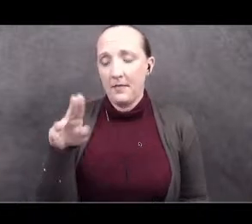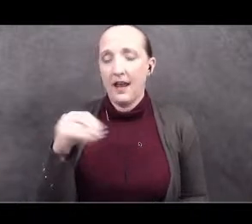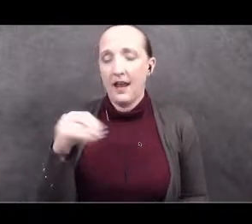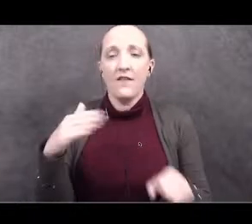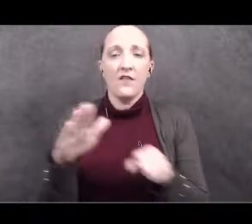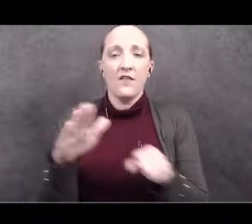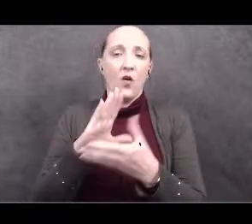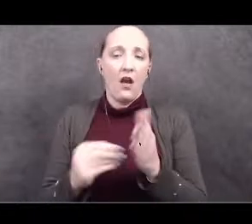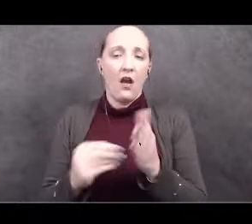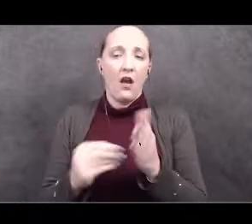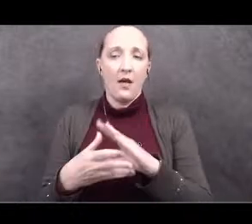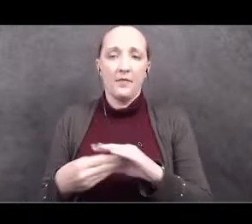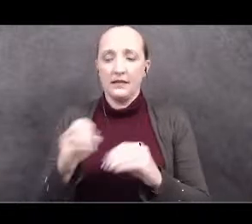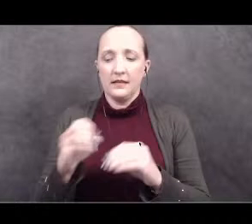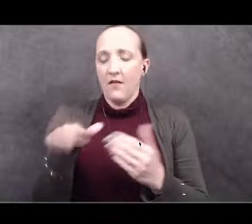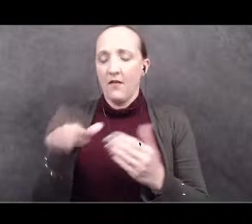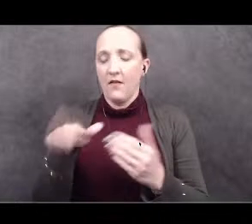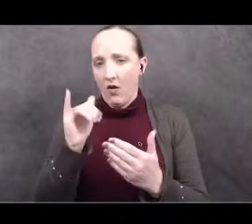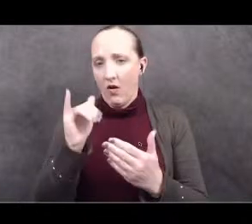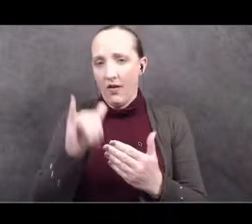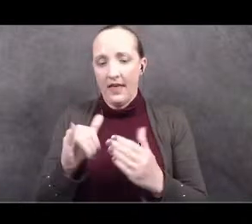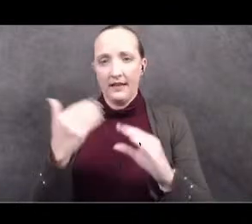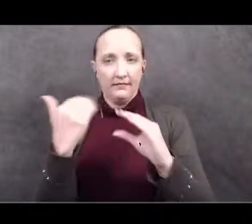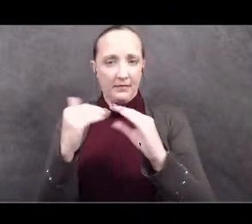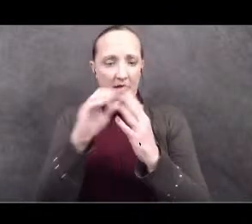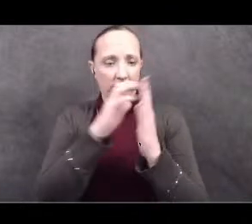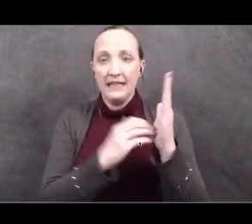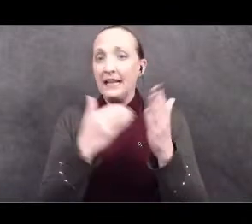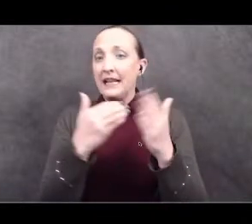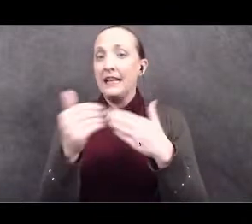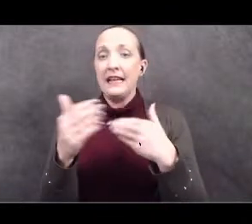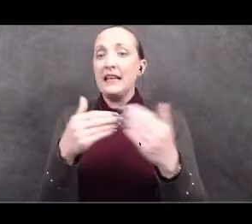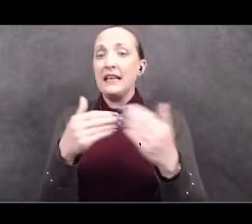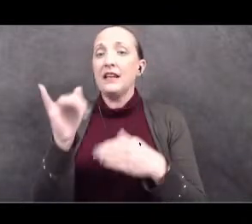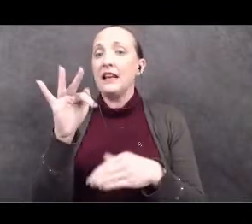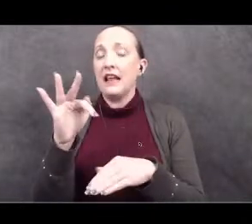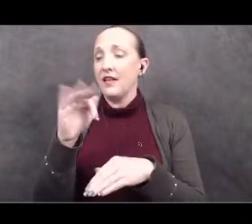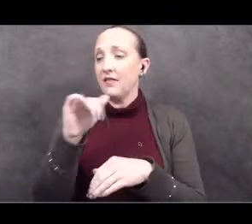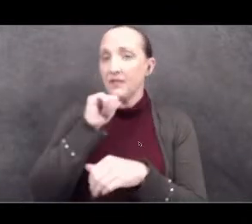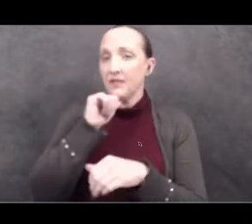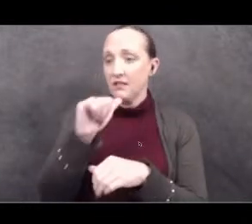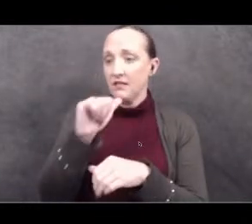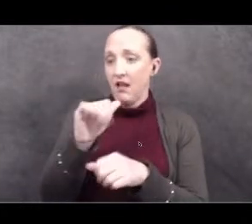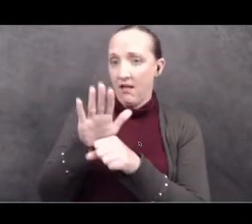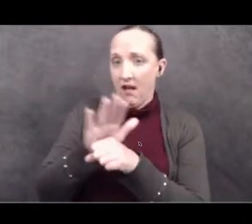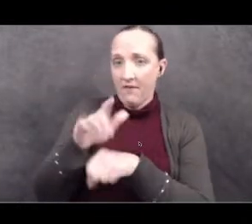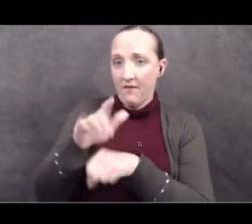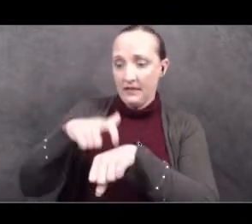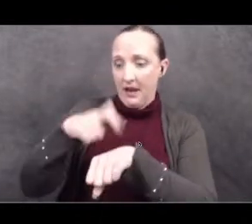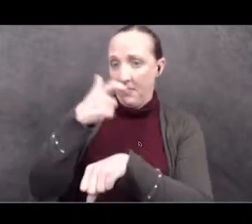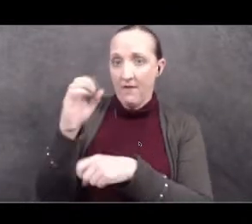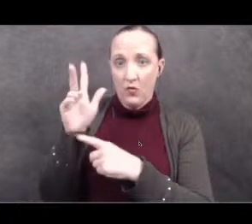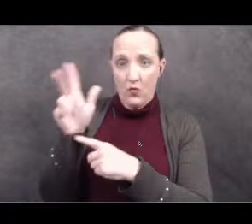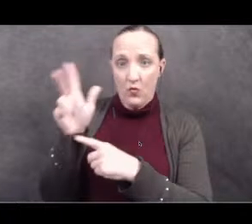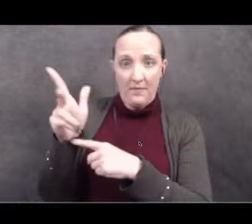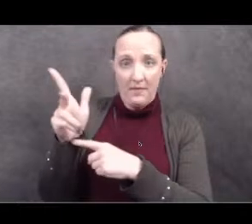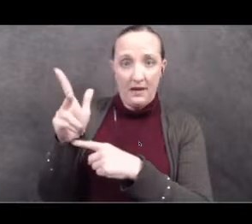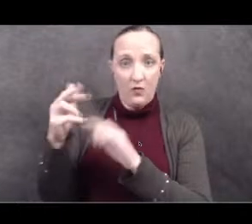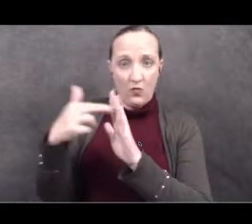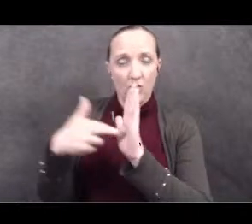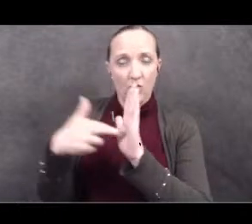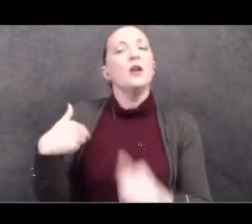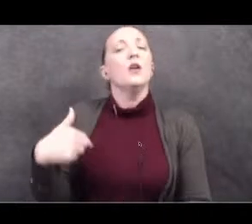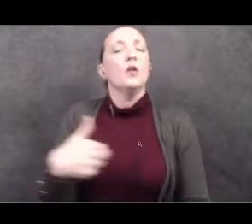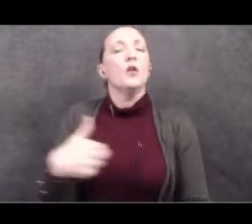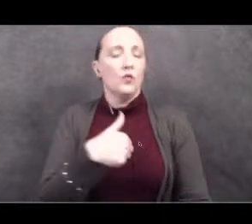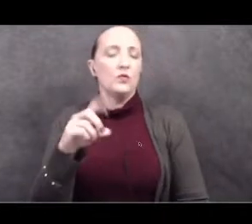comments so that even if we get cut short sometimes here because of the three minute rule please know that we have the complete public comment available and